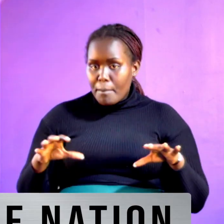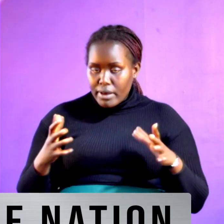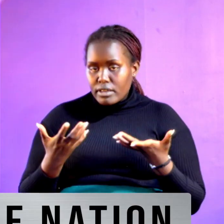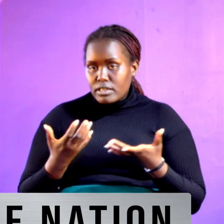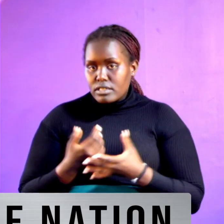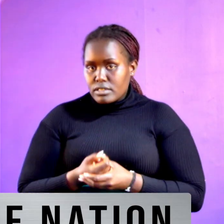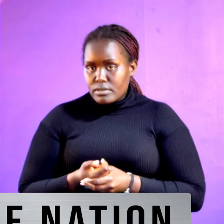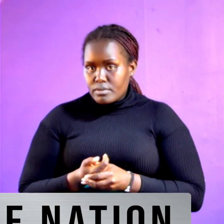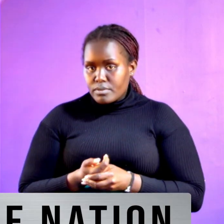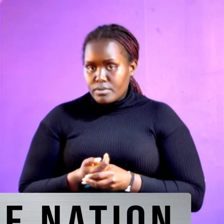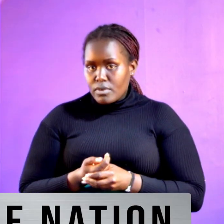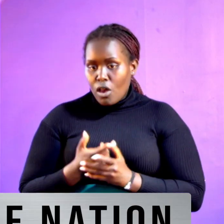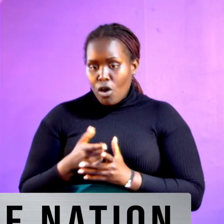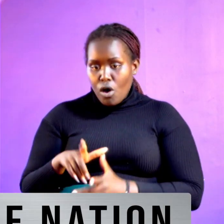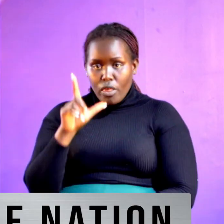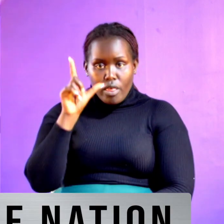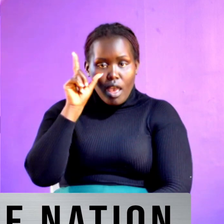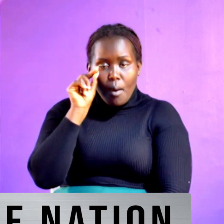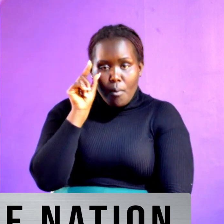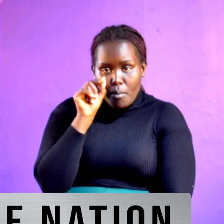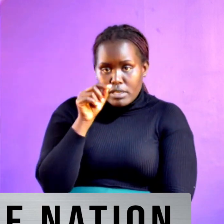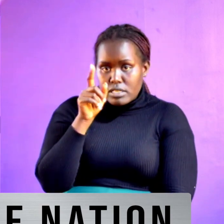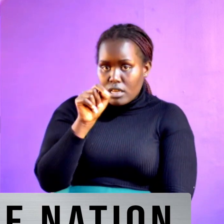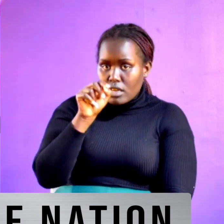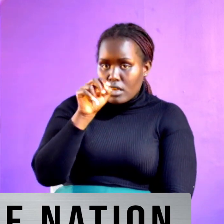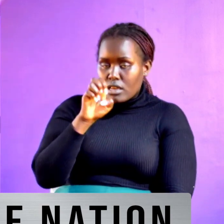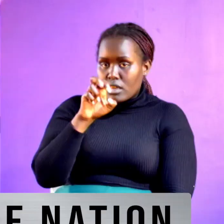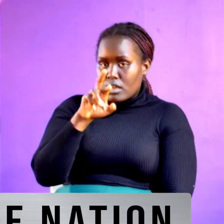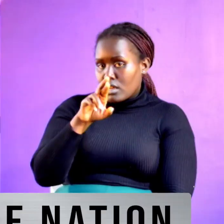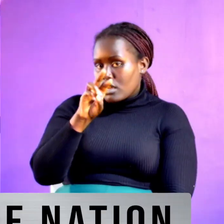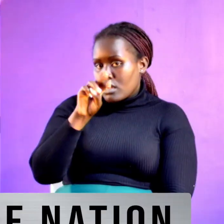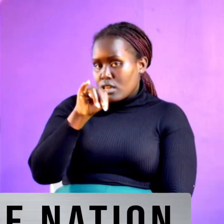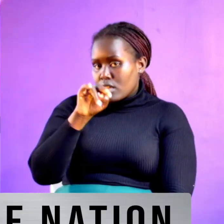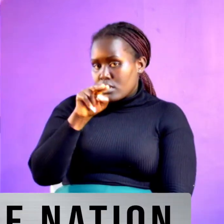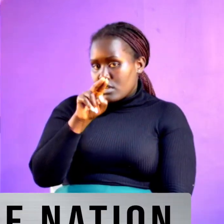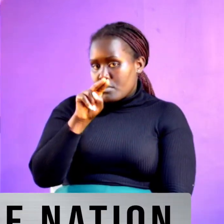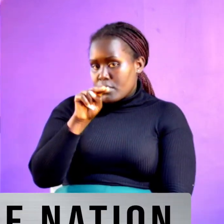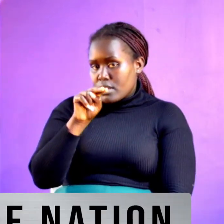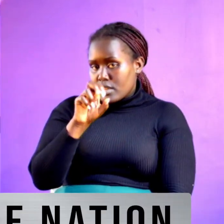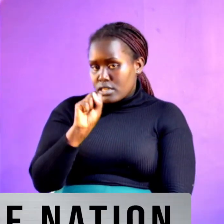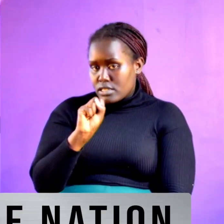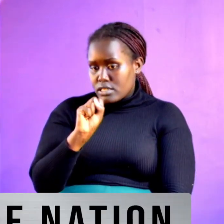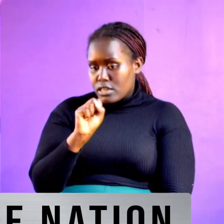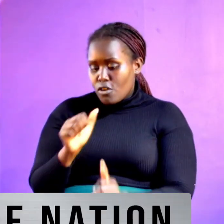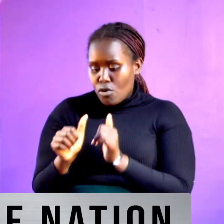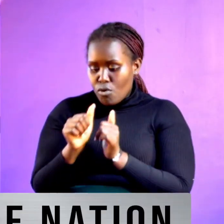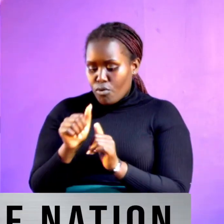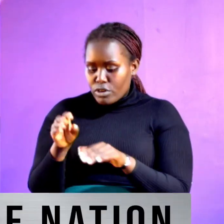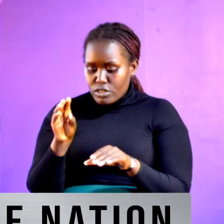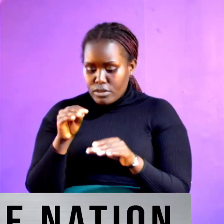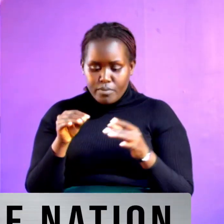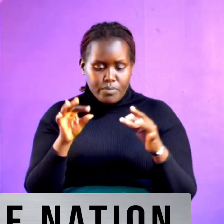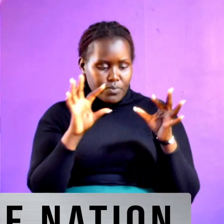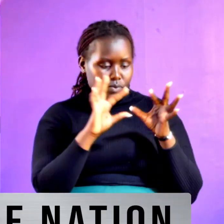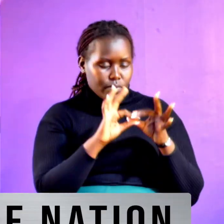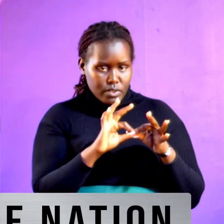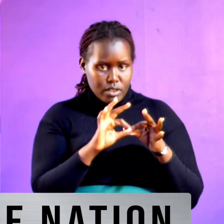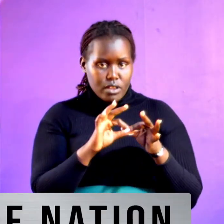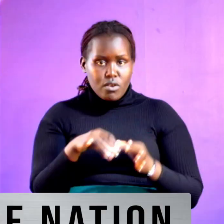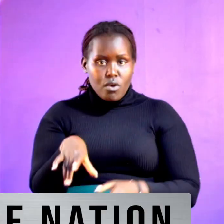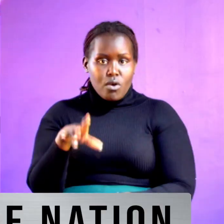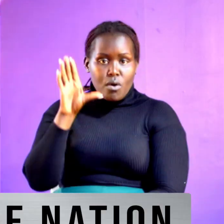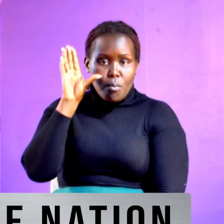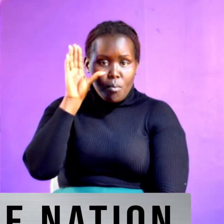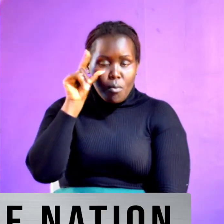the terminals from Mombasa to yes. from that links to Mombasa Road. Yes.